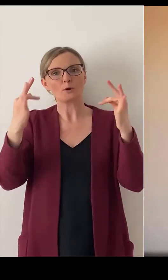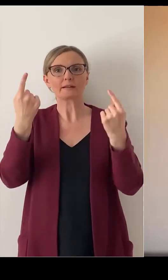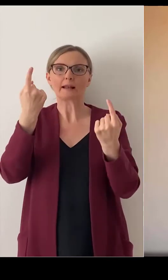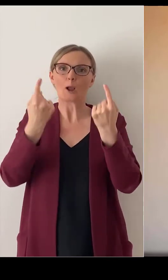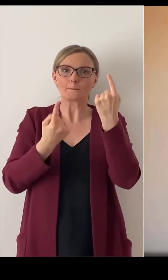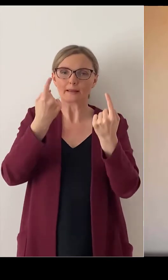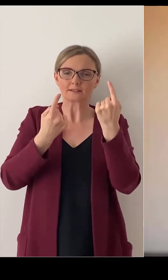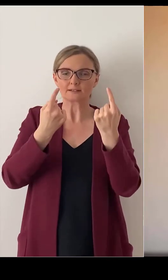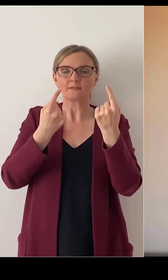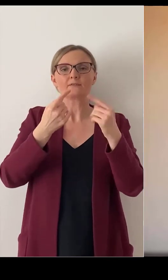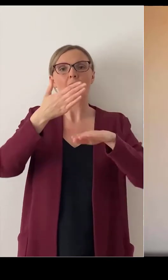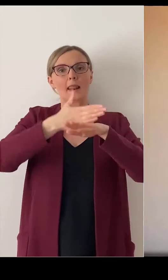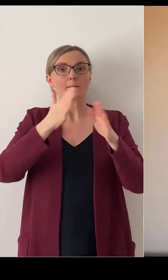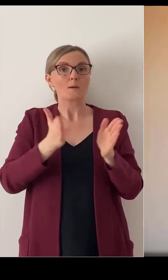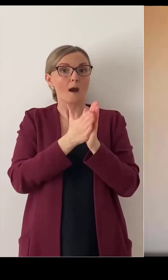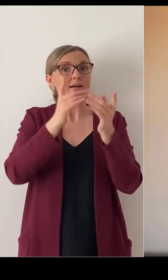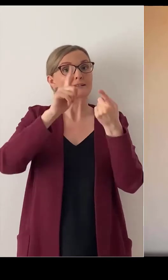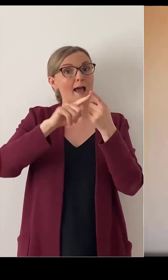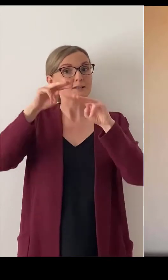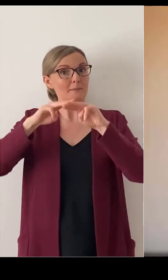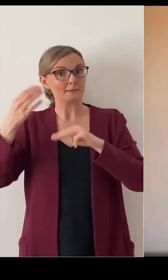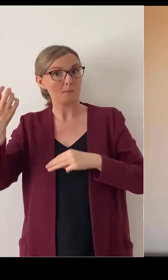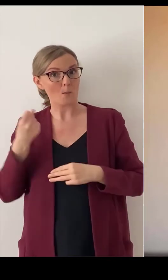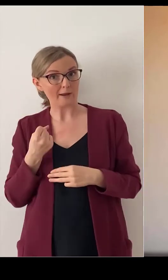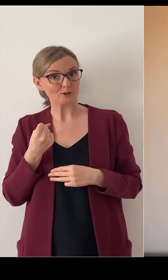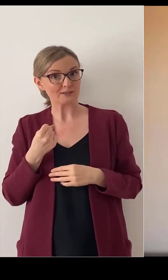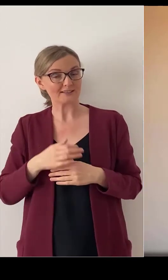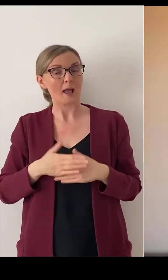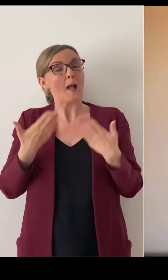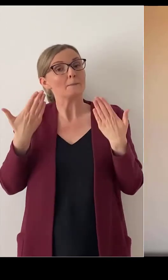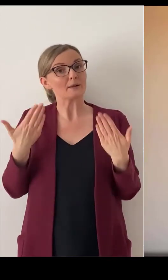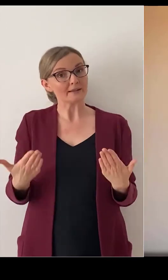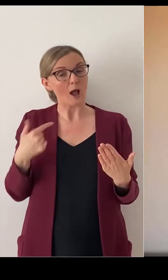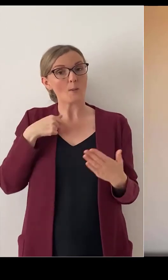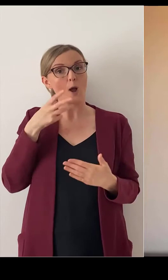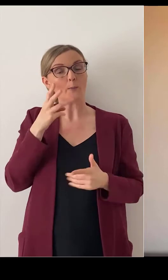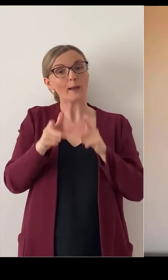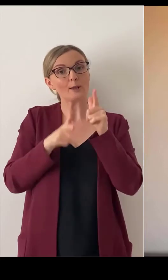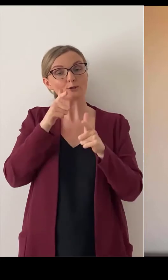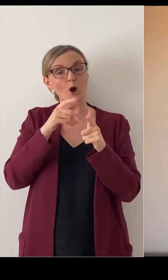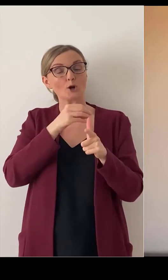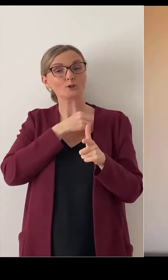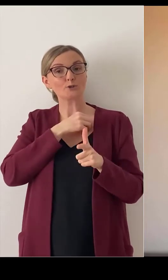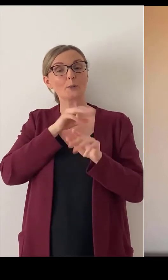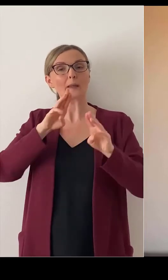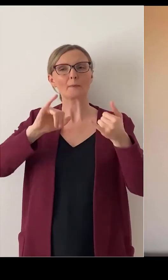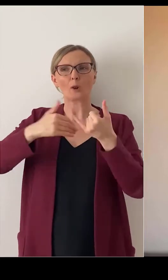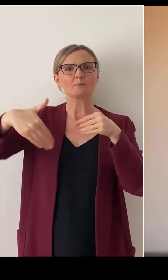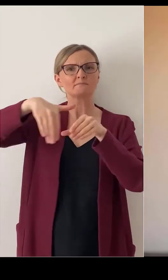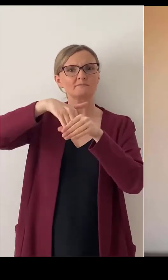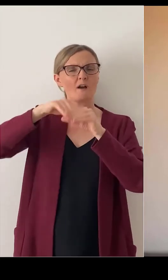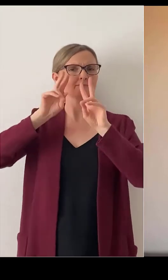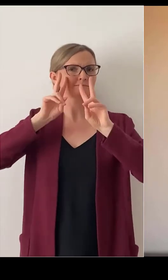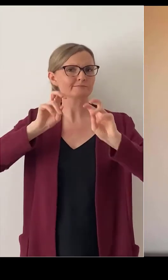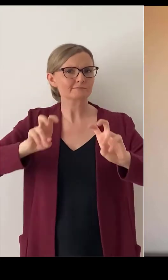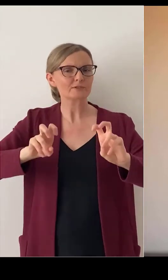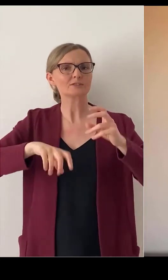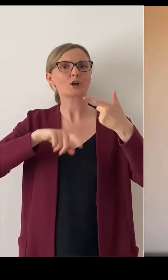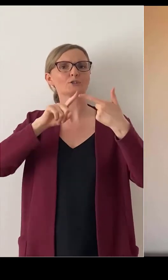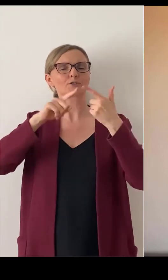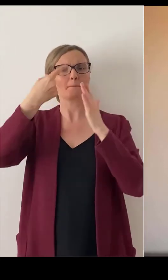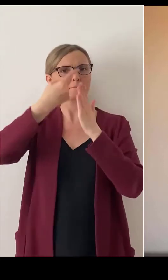wages. Now it's time to go and talk to academics and policy